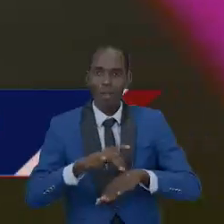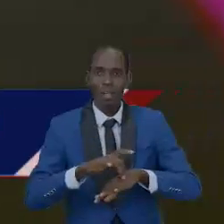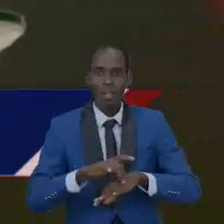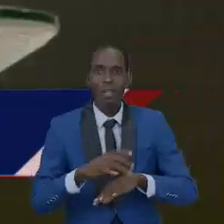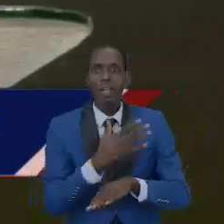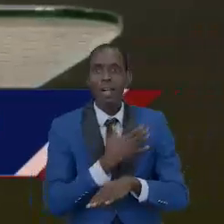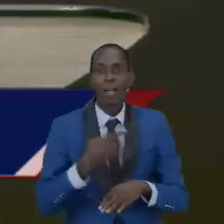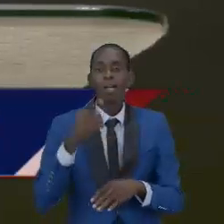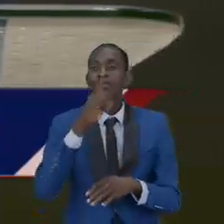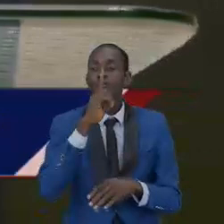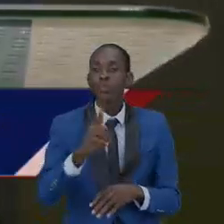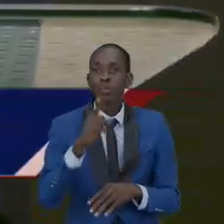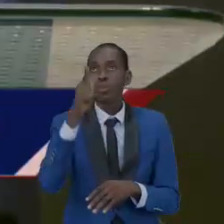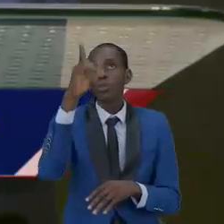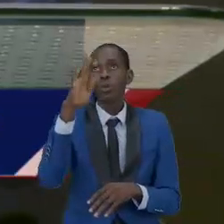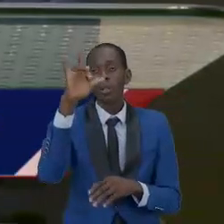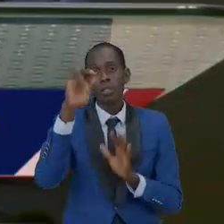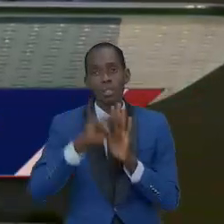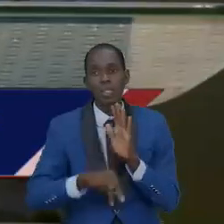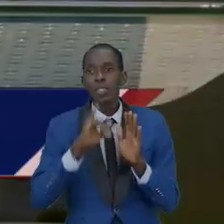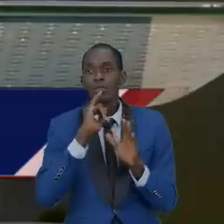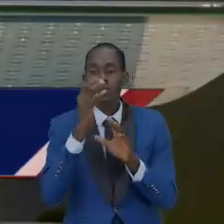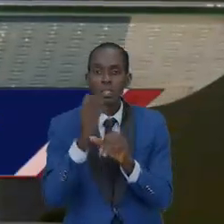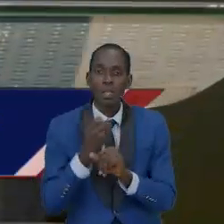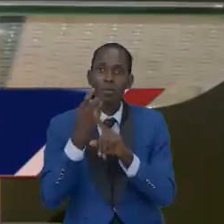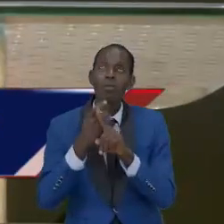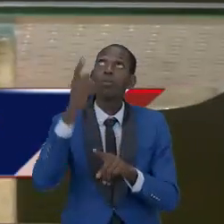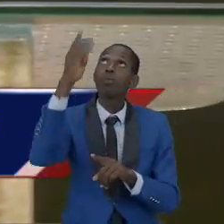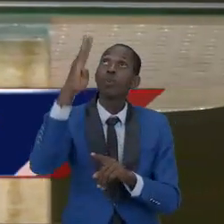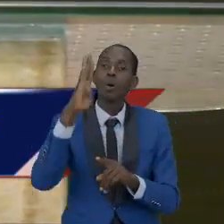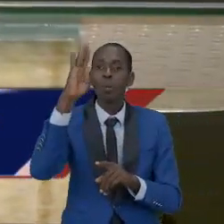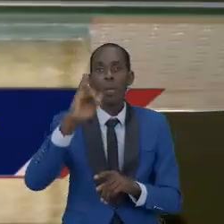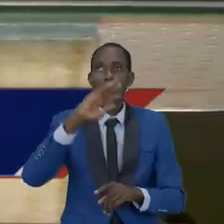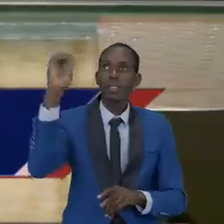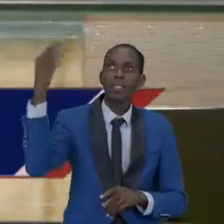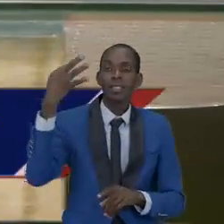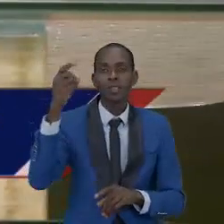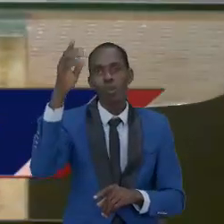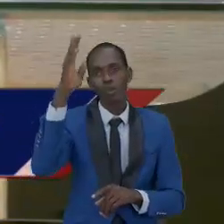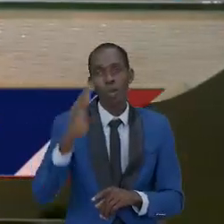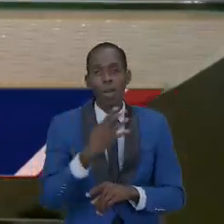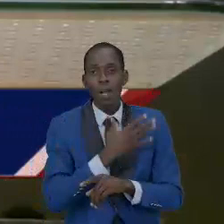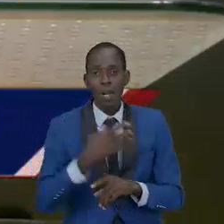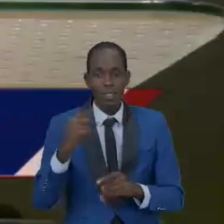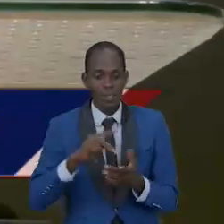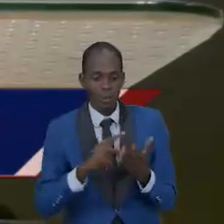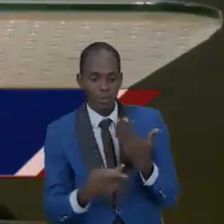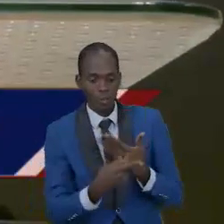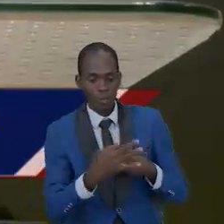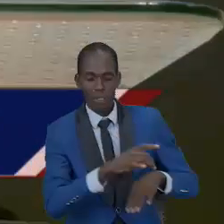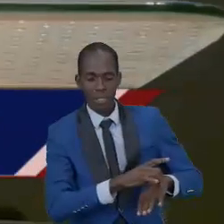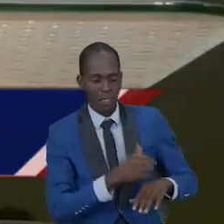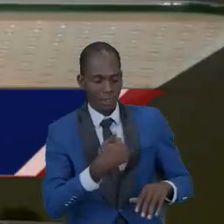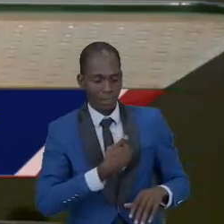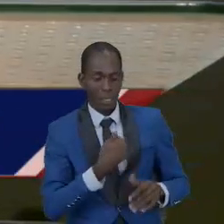godliness. That's what you get from God by the grace of God. And the product of the earth,